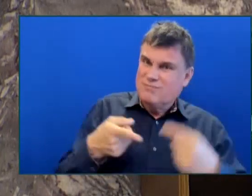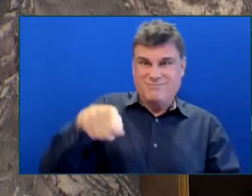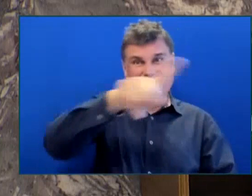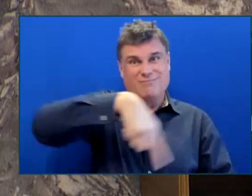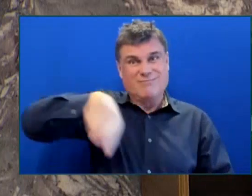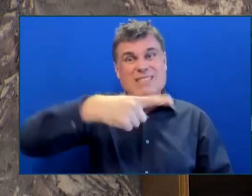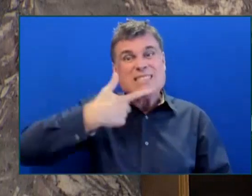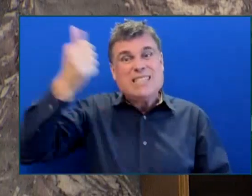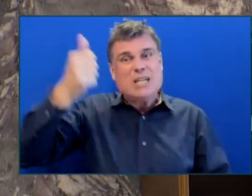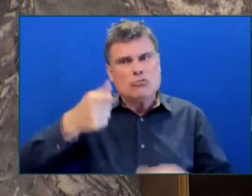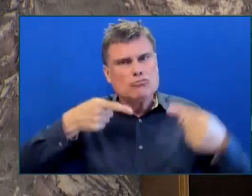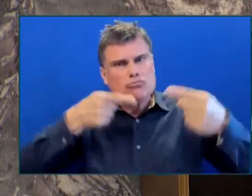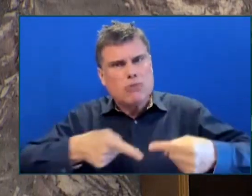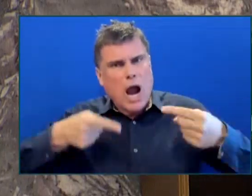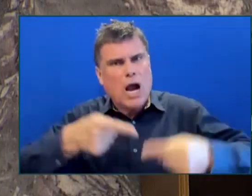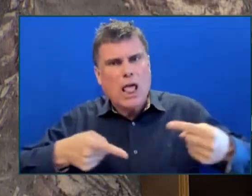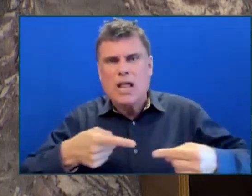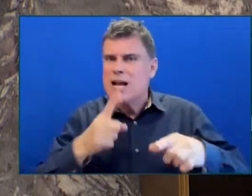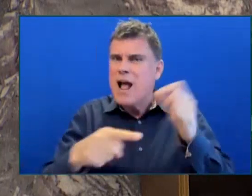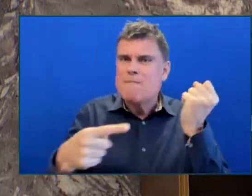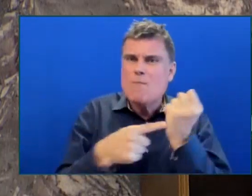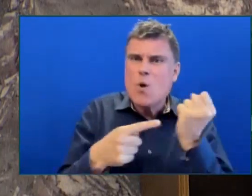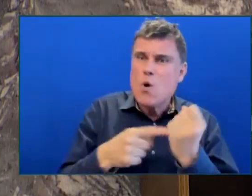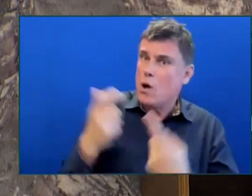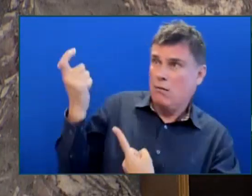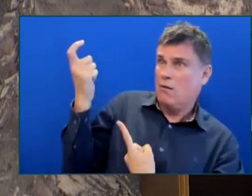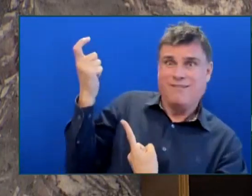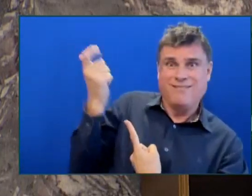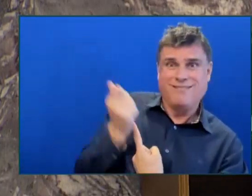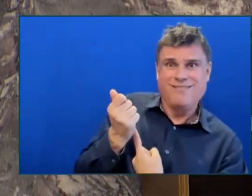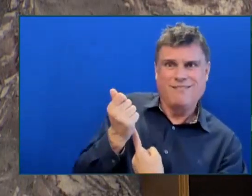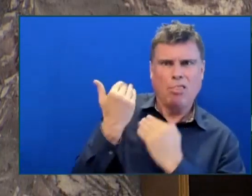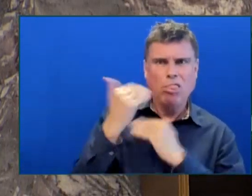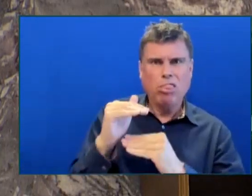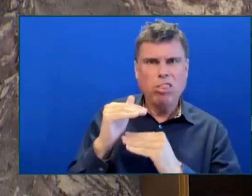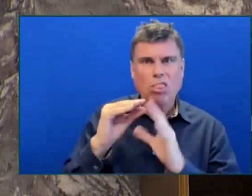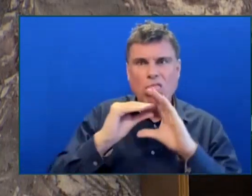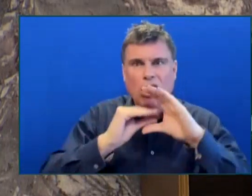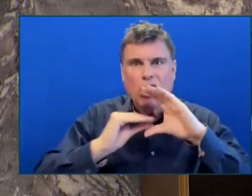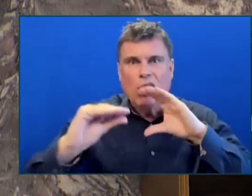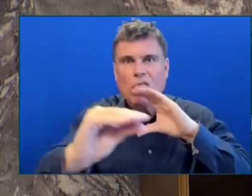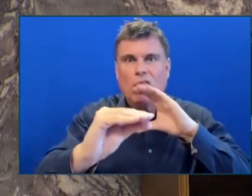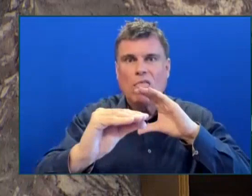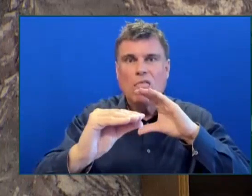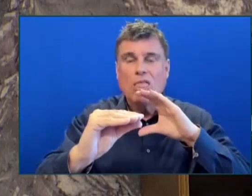vulnerable seniors waiting for subsidized seniors housing has shockingly surged by